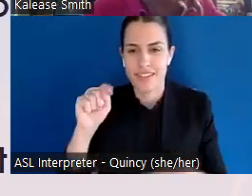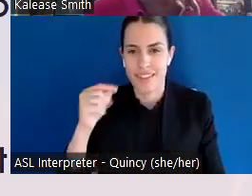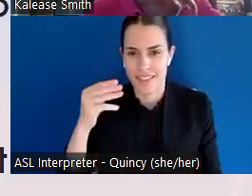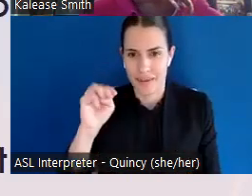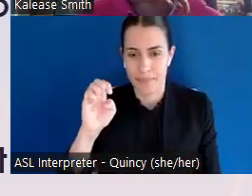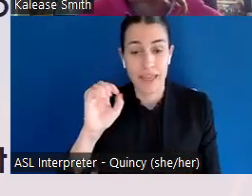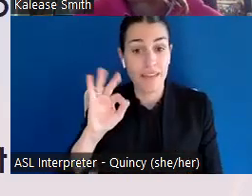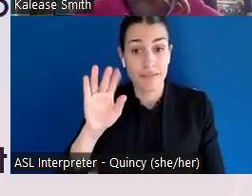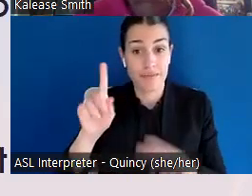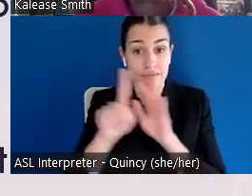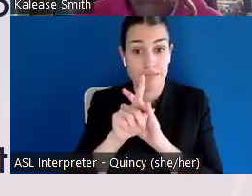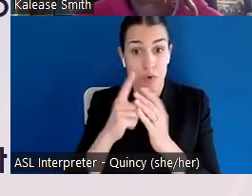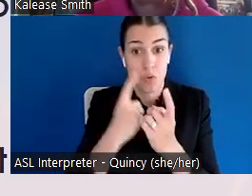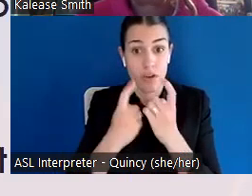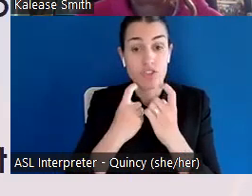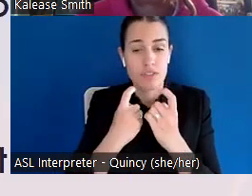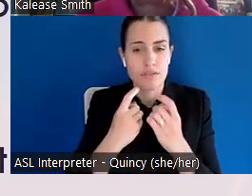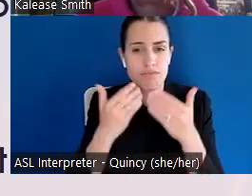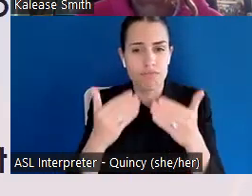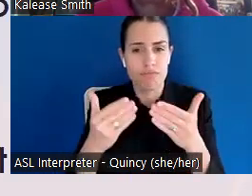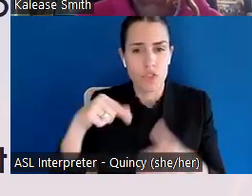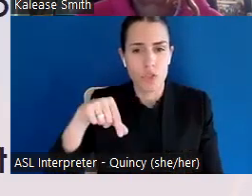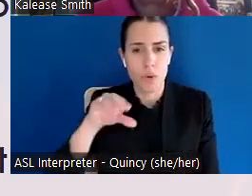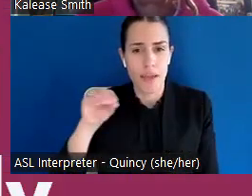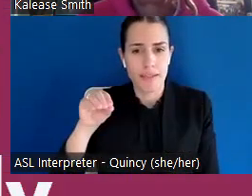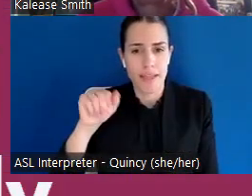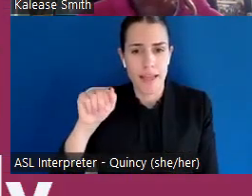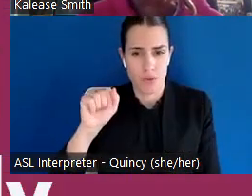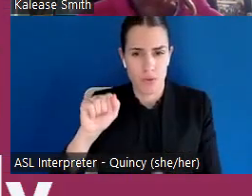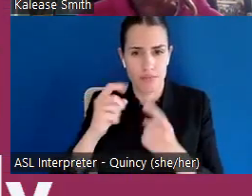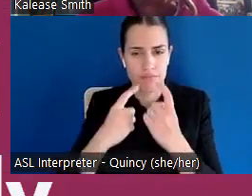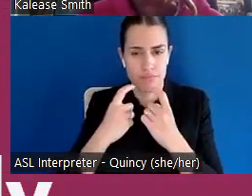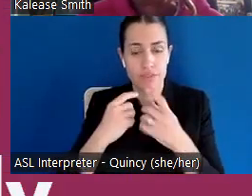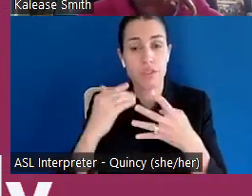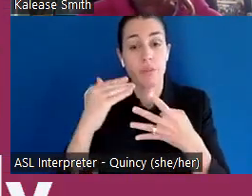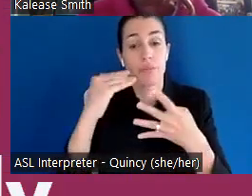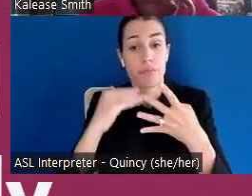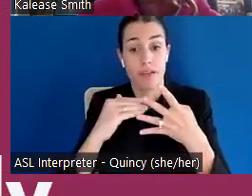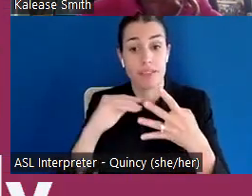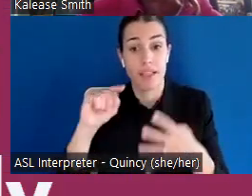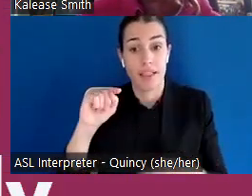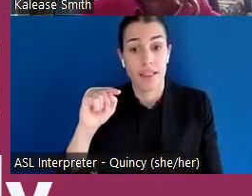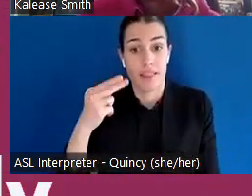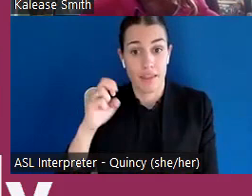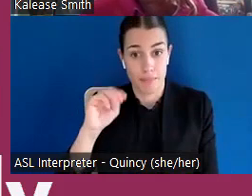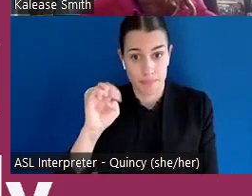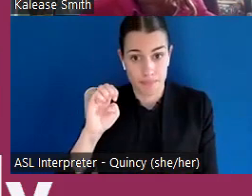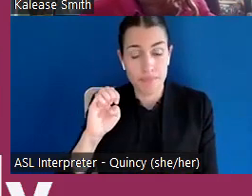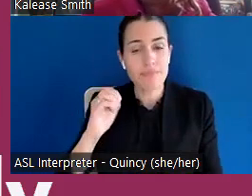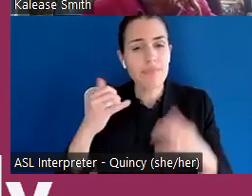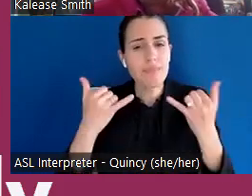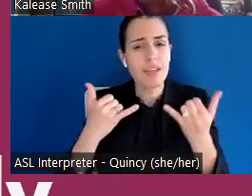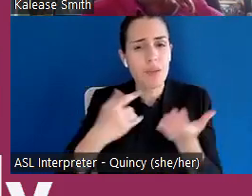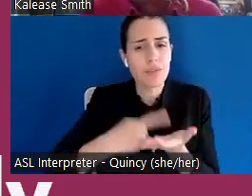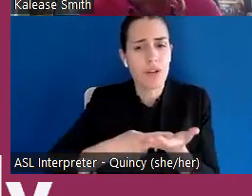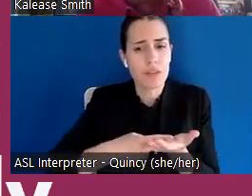section. But I'm going to move on to our next theme here. So now that we've kind of talked about what is consent and respect, where do we learn